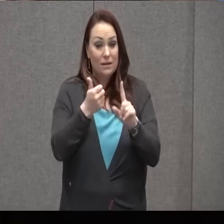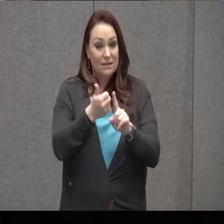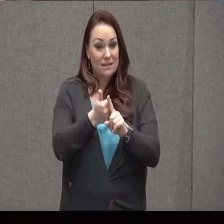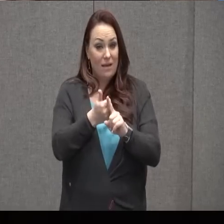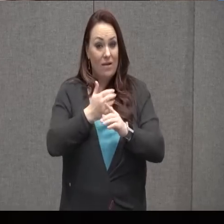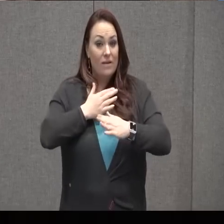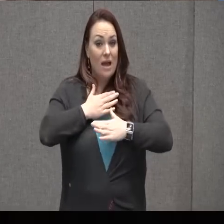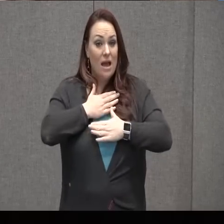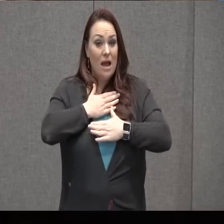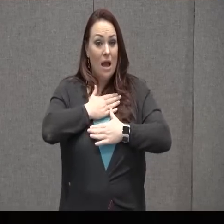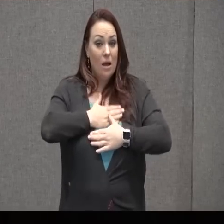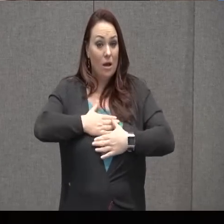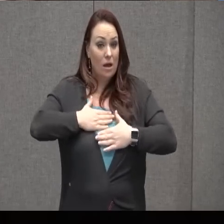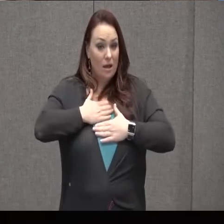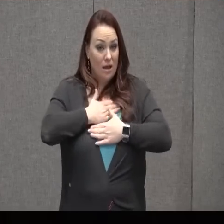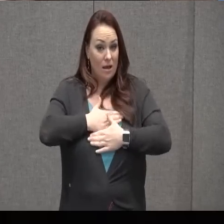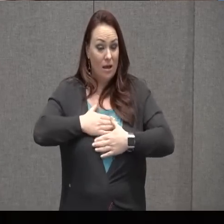appreciate.